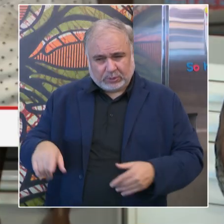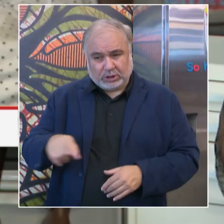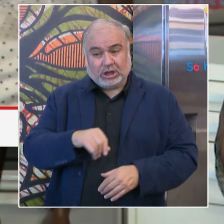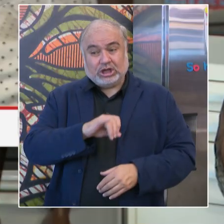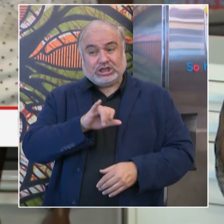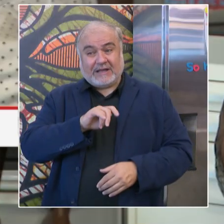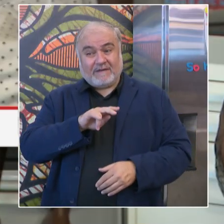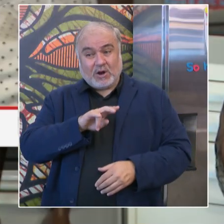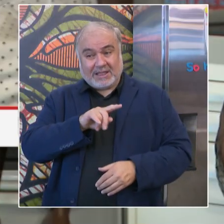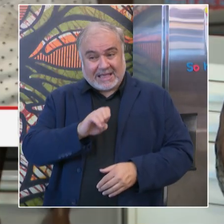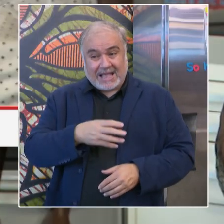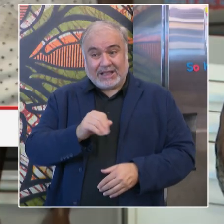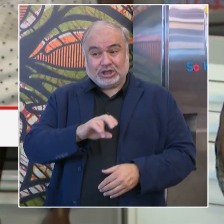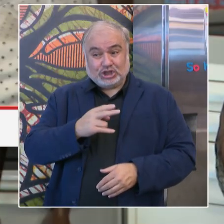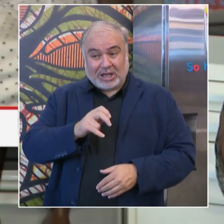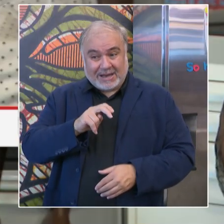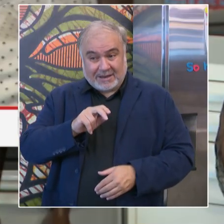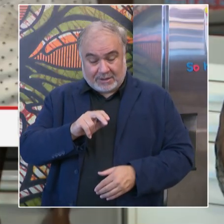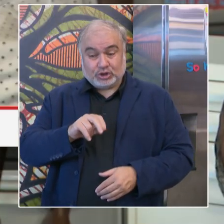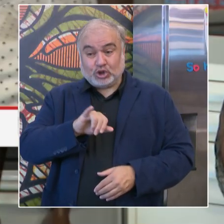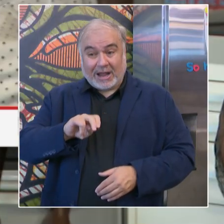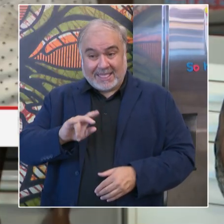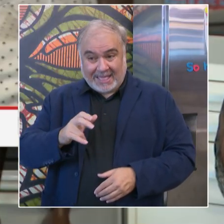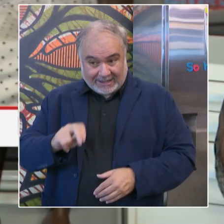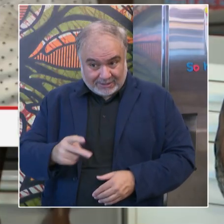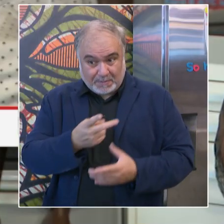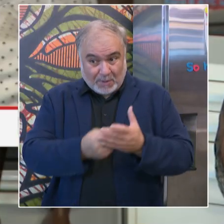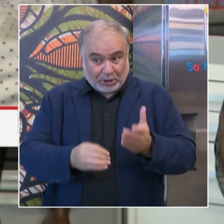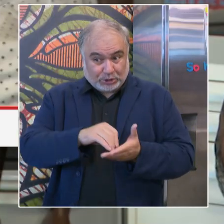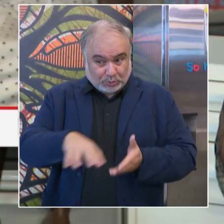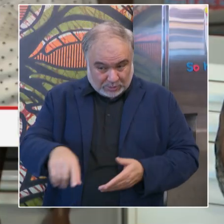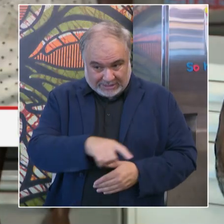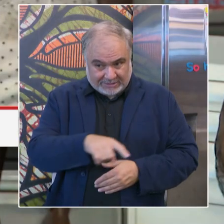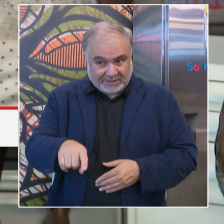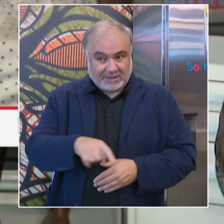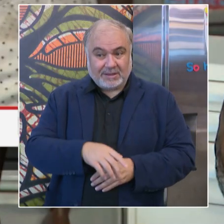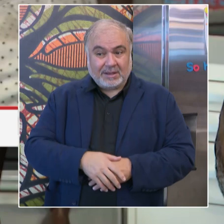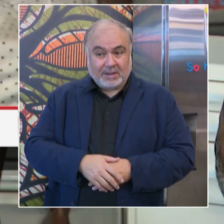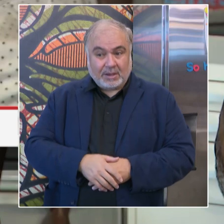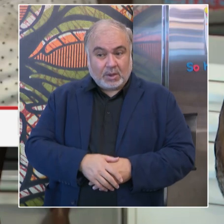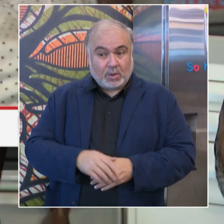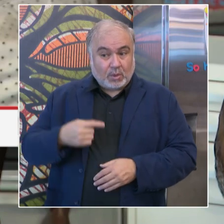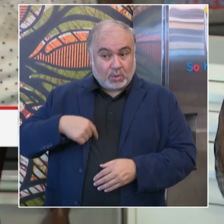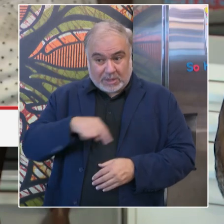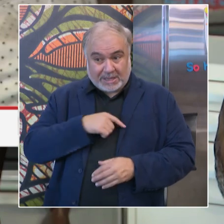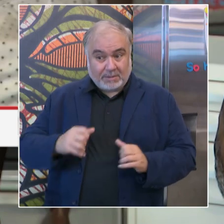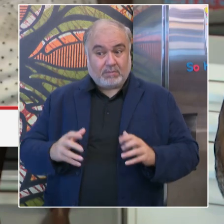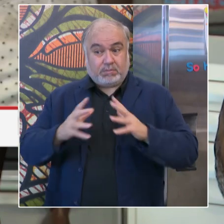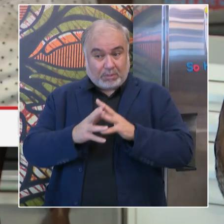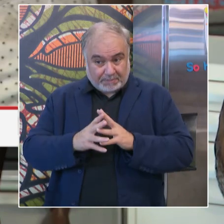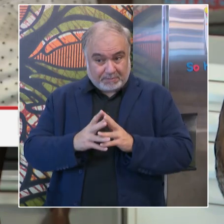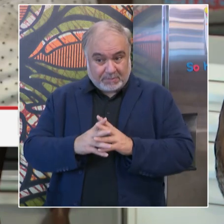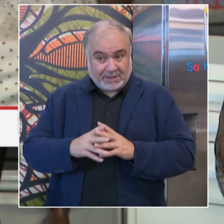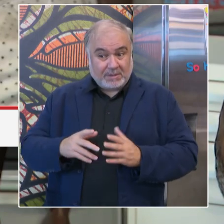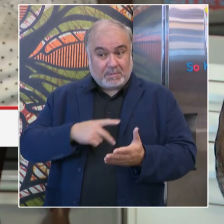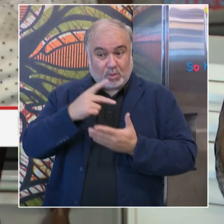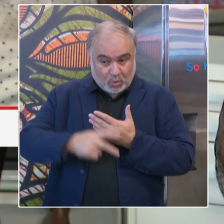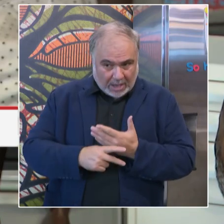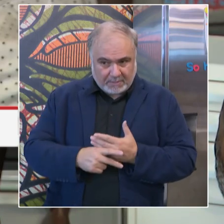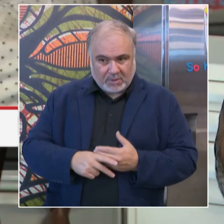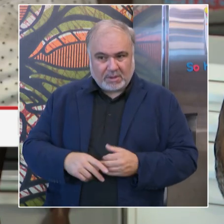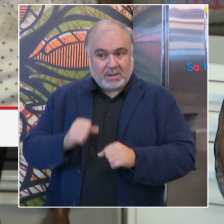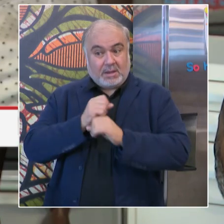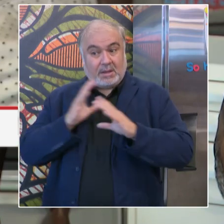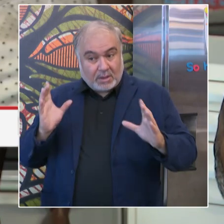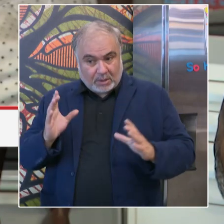And in so doing, we know that we keep kids engaged, hopeful, and focused on their